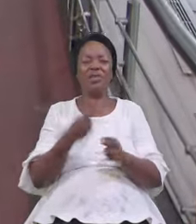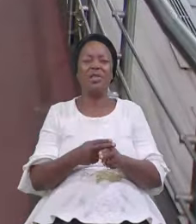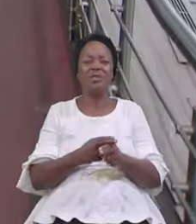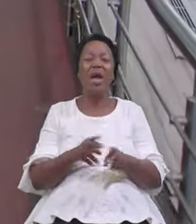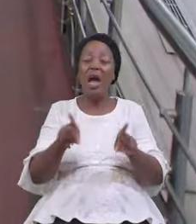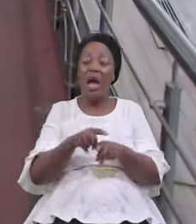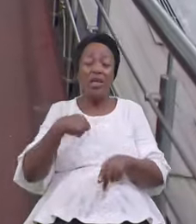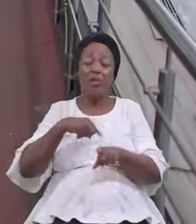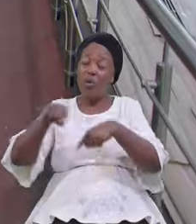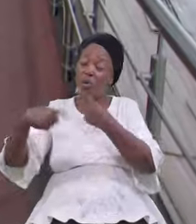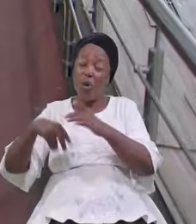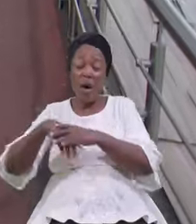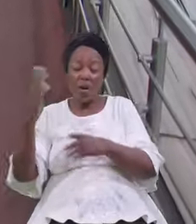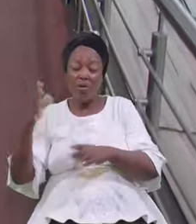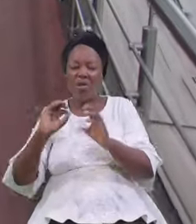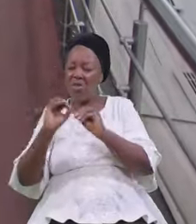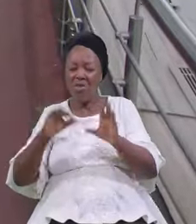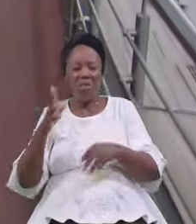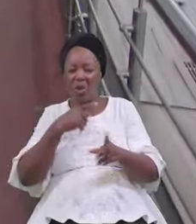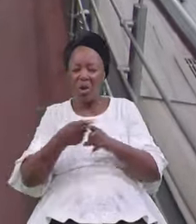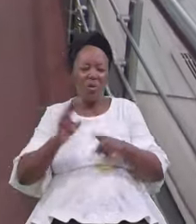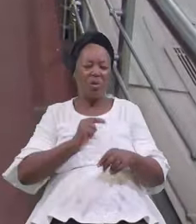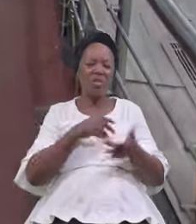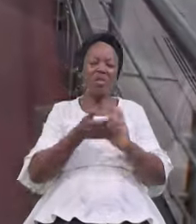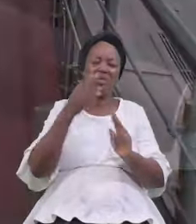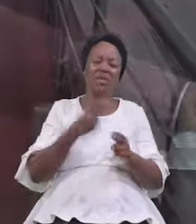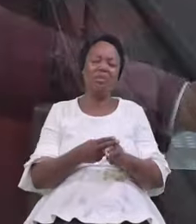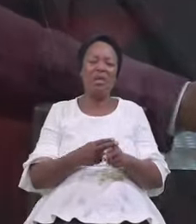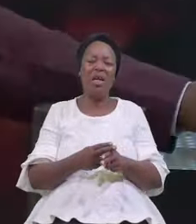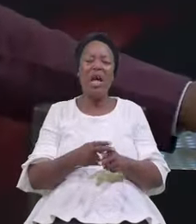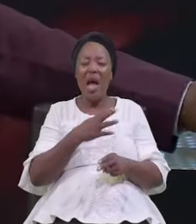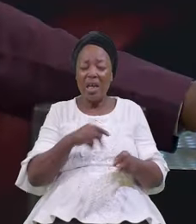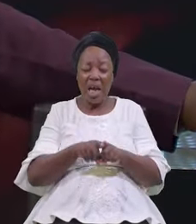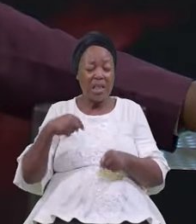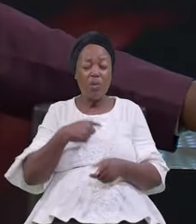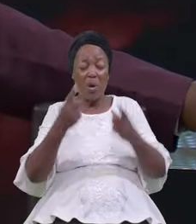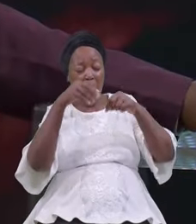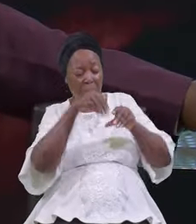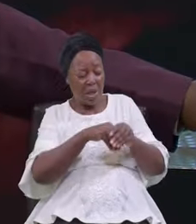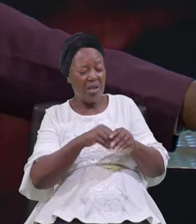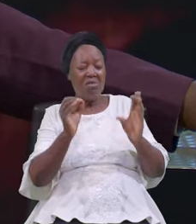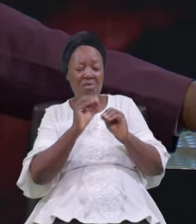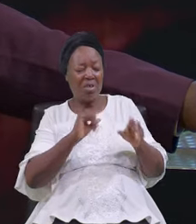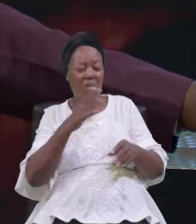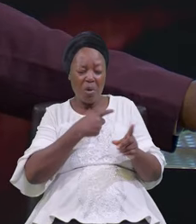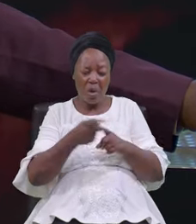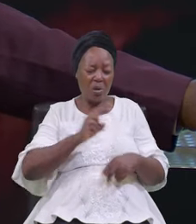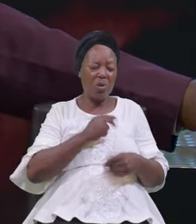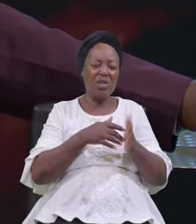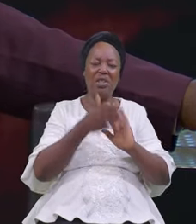as we go out, nothing shall hurt us. As we come in, nothing will hurt